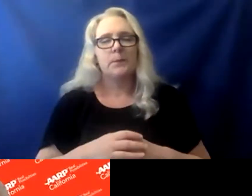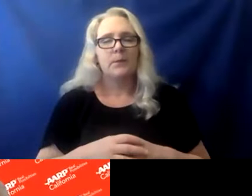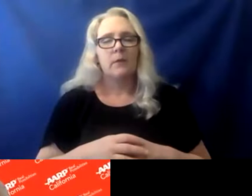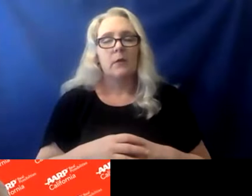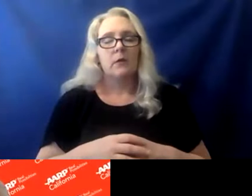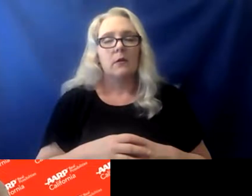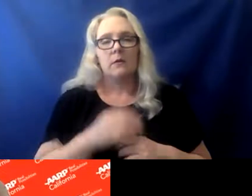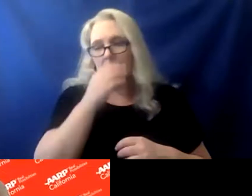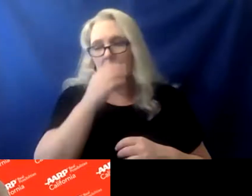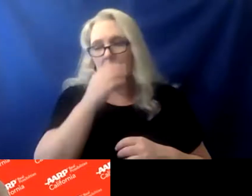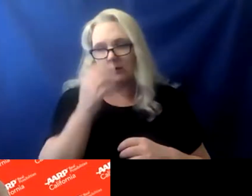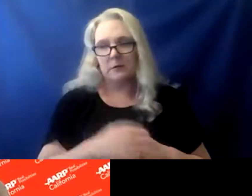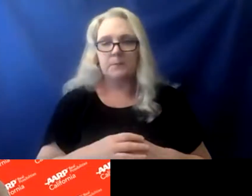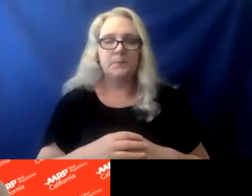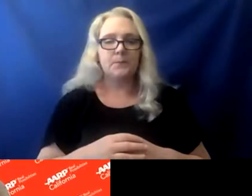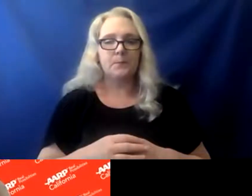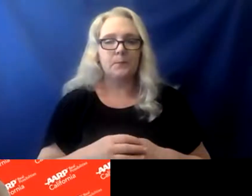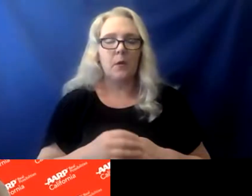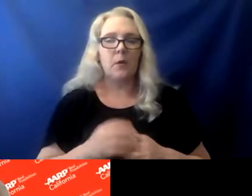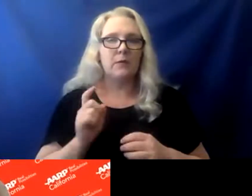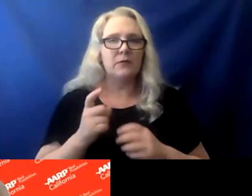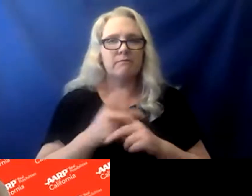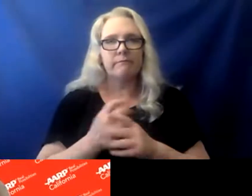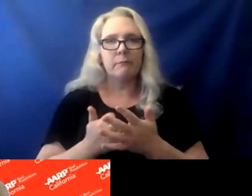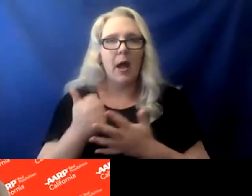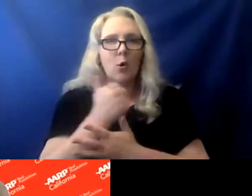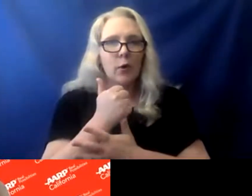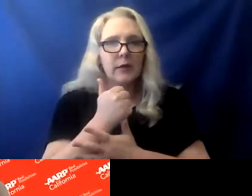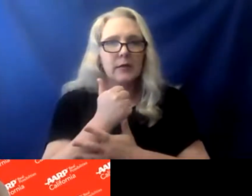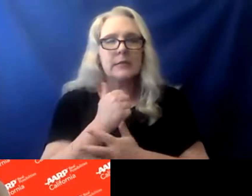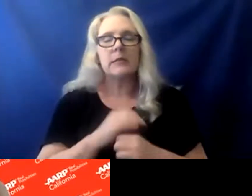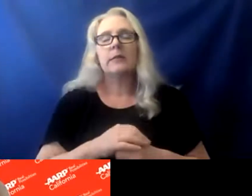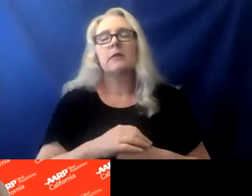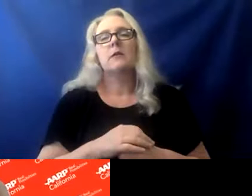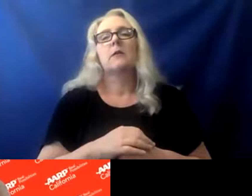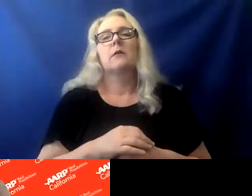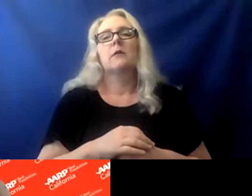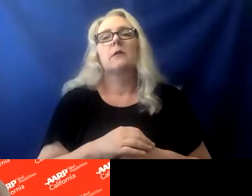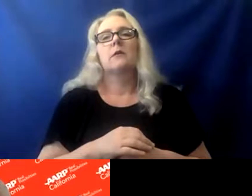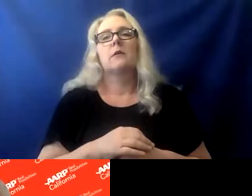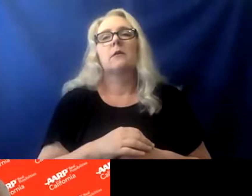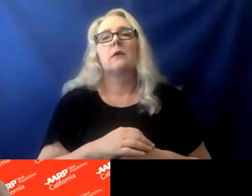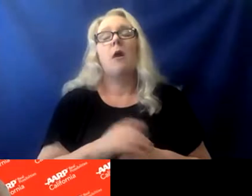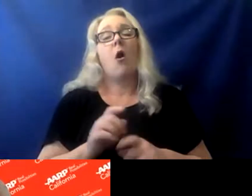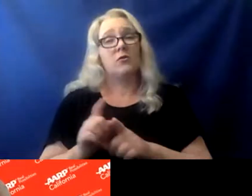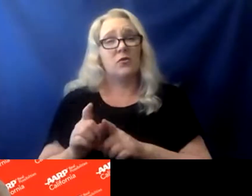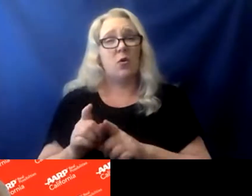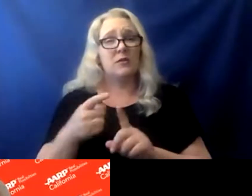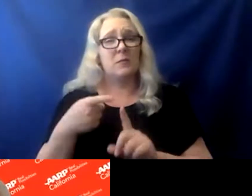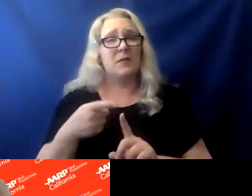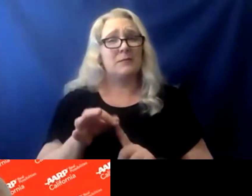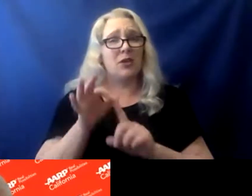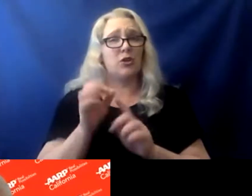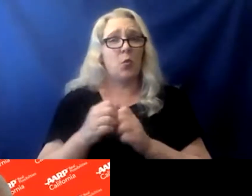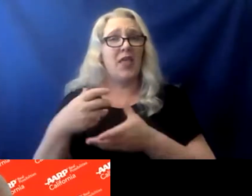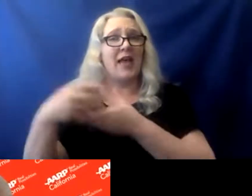some direction from this community and maybe on priorities or particularly where there's external capacity. I think we've all found it